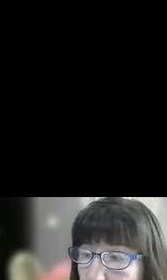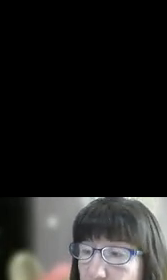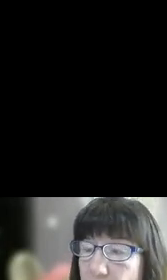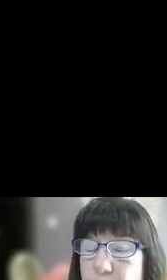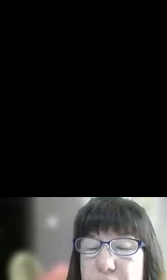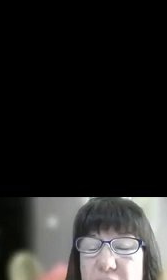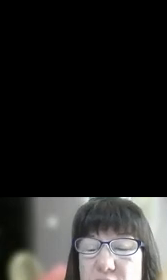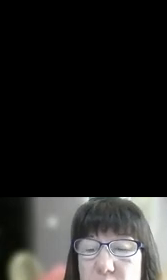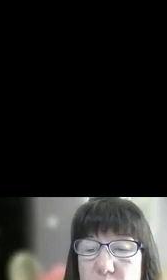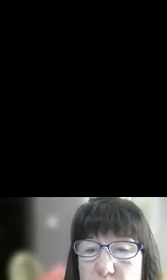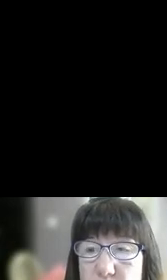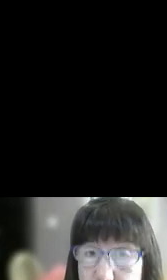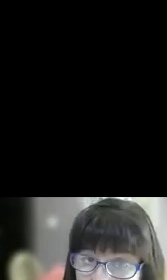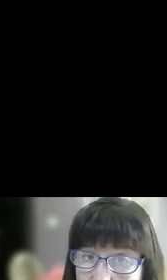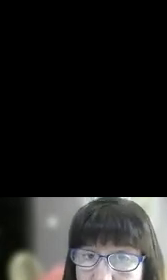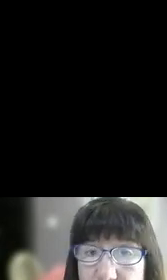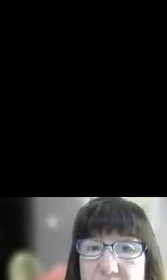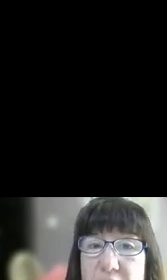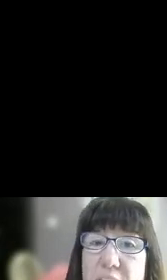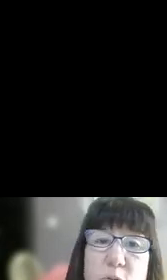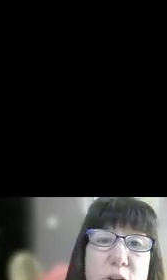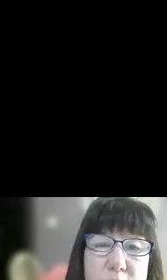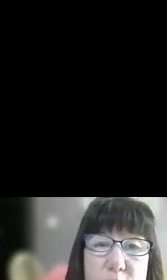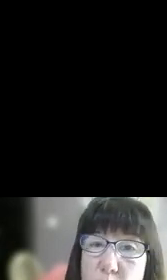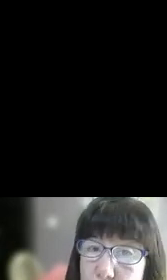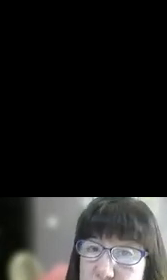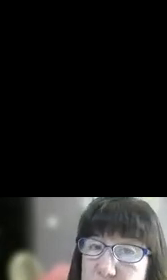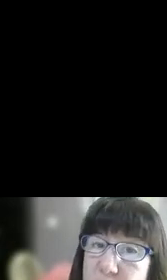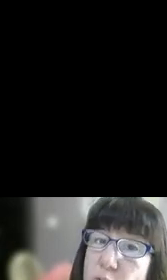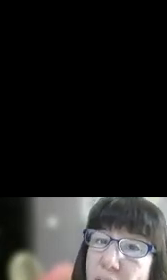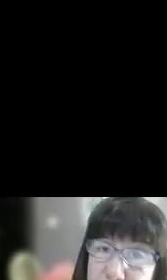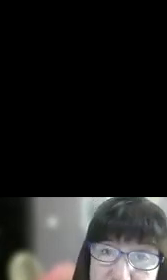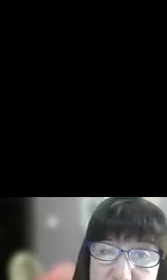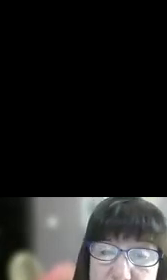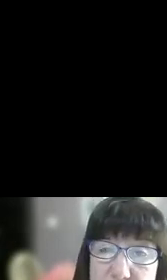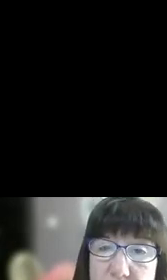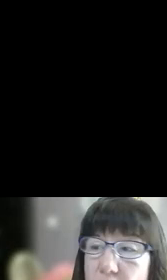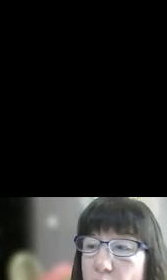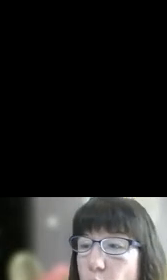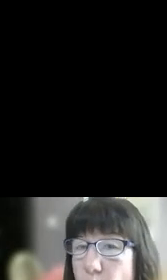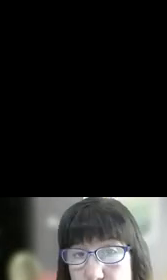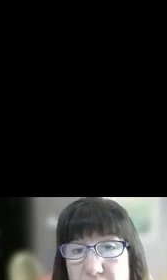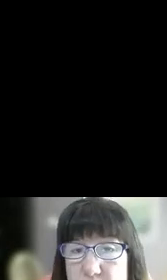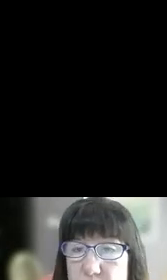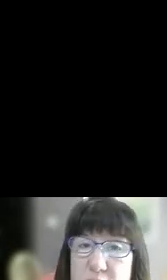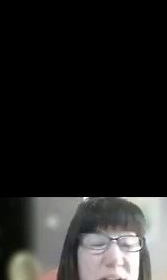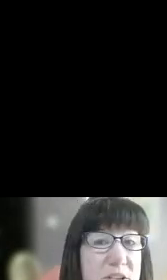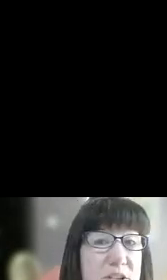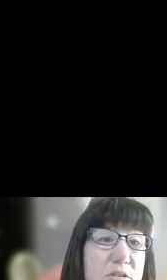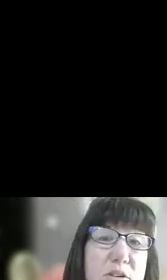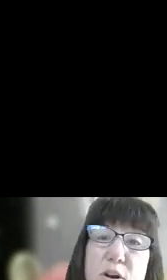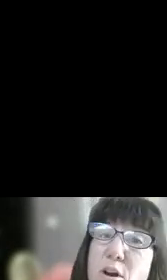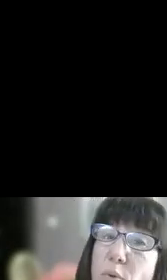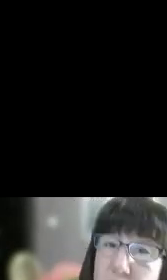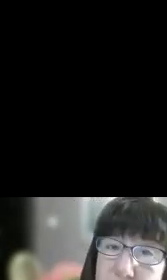advisor to talk about that. They would go through the courses that you have taken so far, what would be able to be